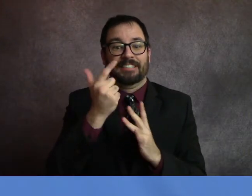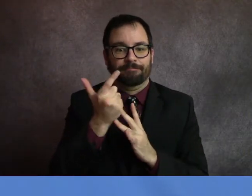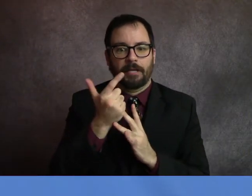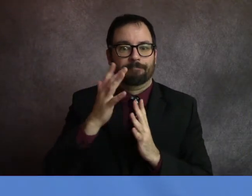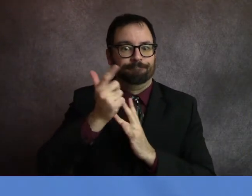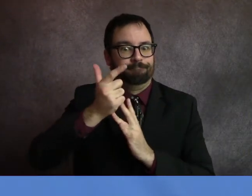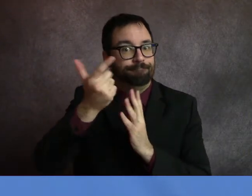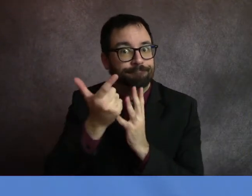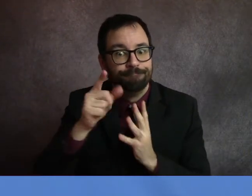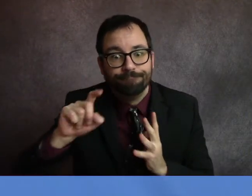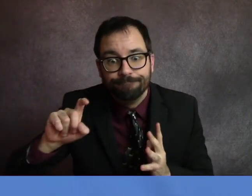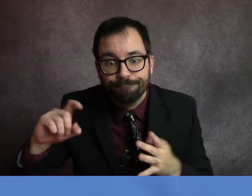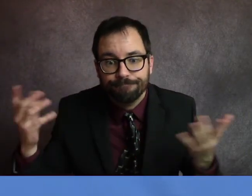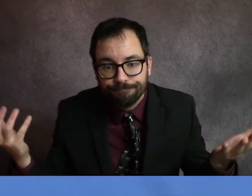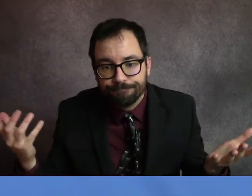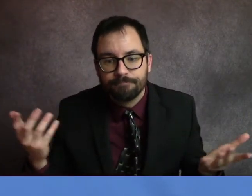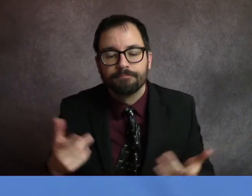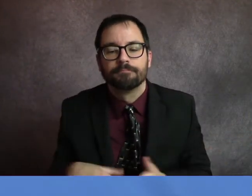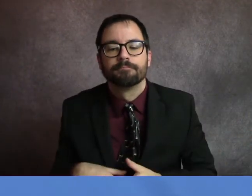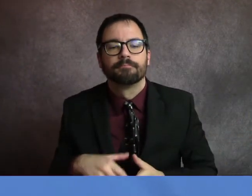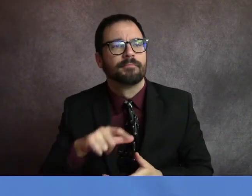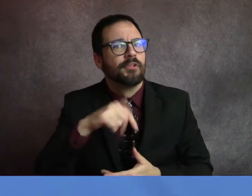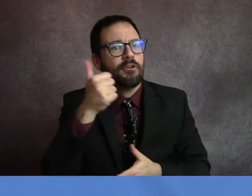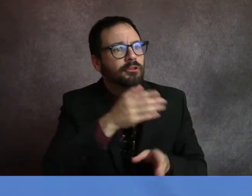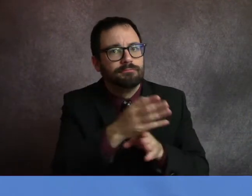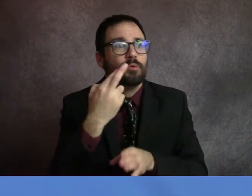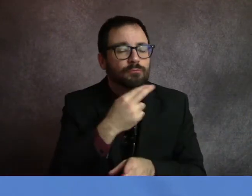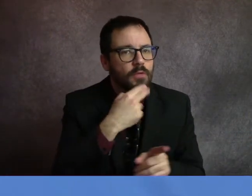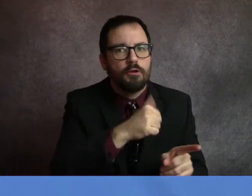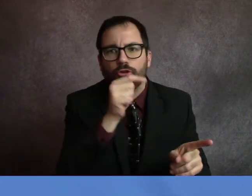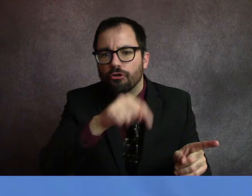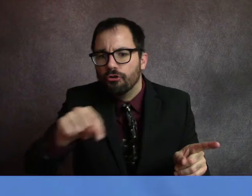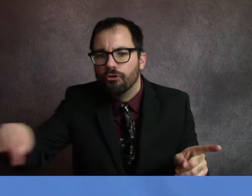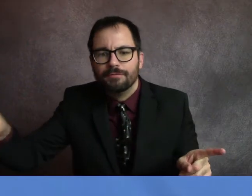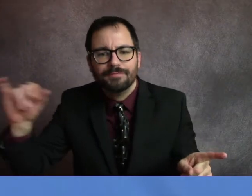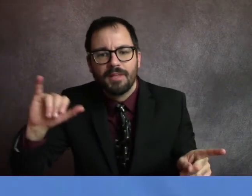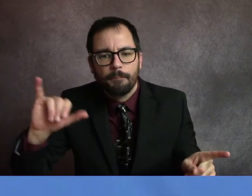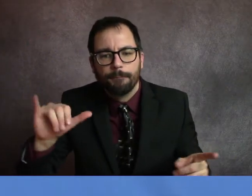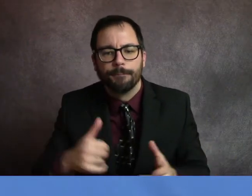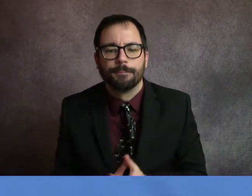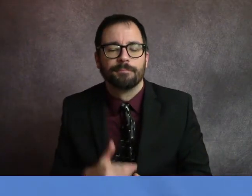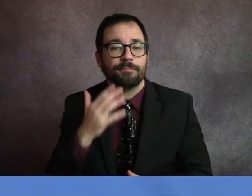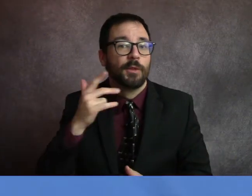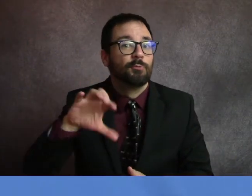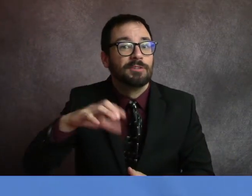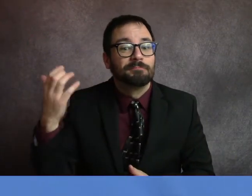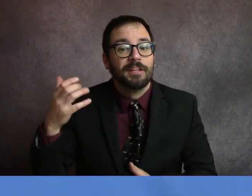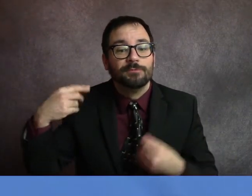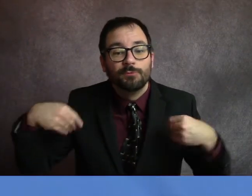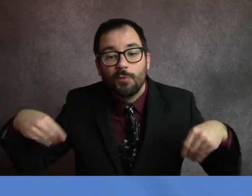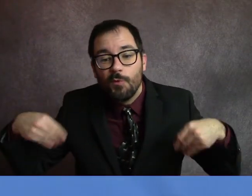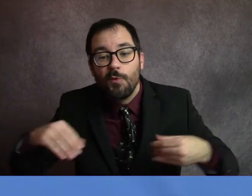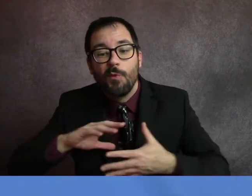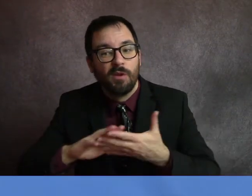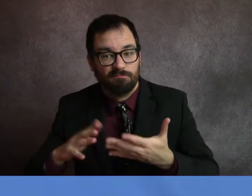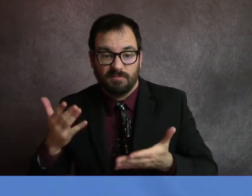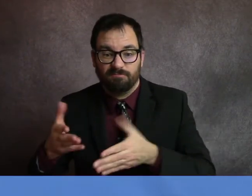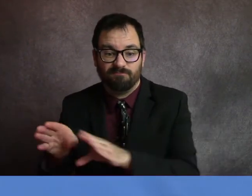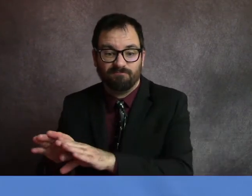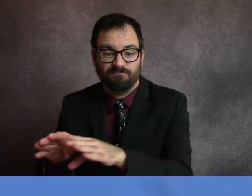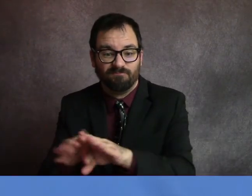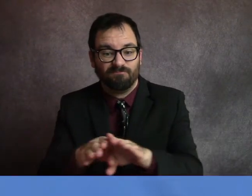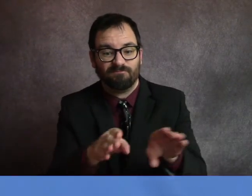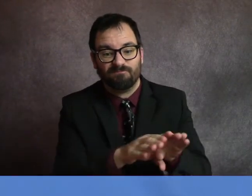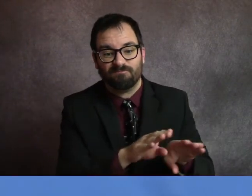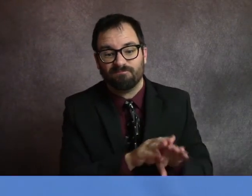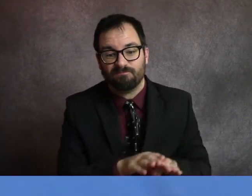other sectors? Retail, obviously, we're in the run-up to Christmas. Yeah. Retail, youth sports leagues, film production, any of those sectors going to be